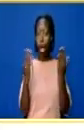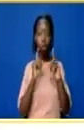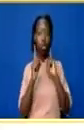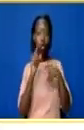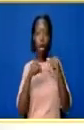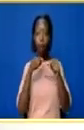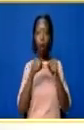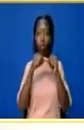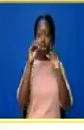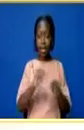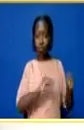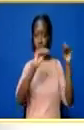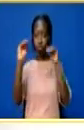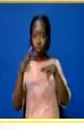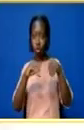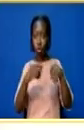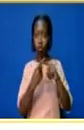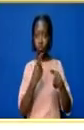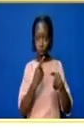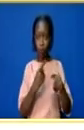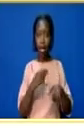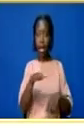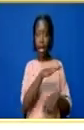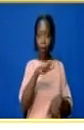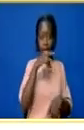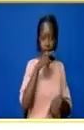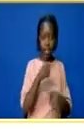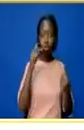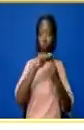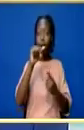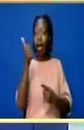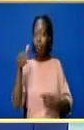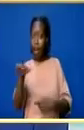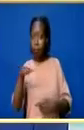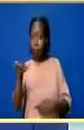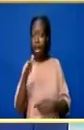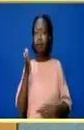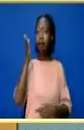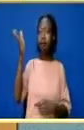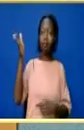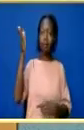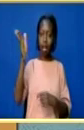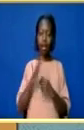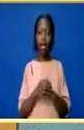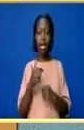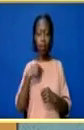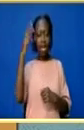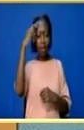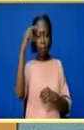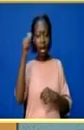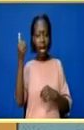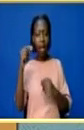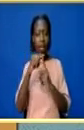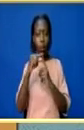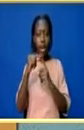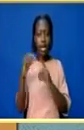the transporting of the soil from point A to point B. And that was, if I remember correctly, was deposition.